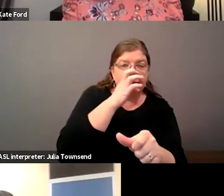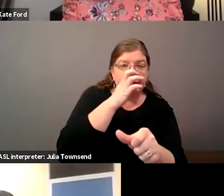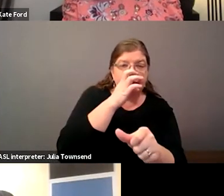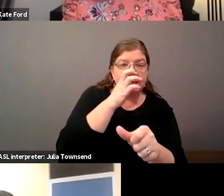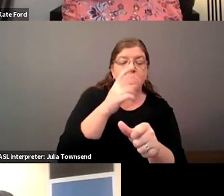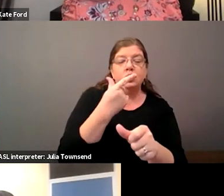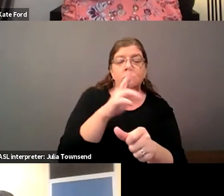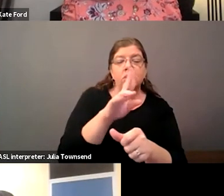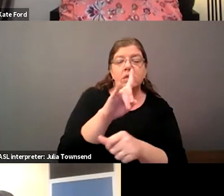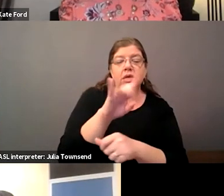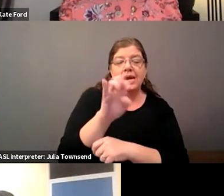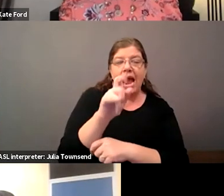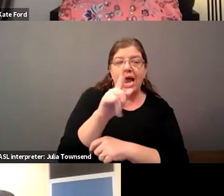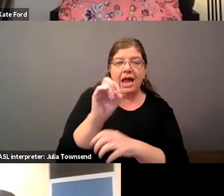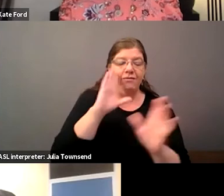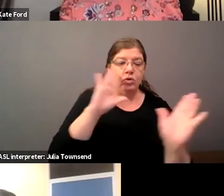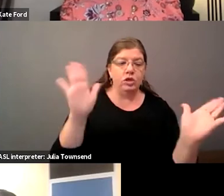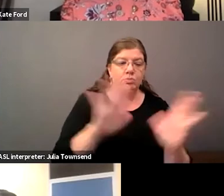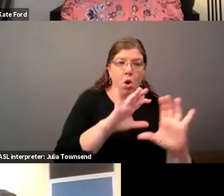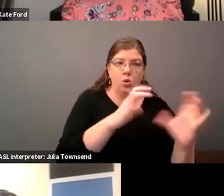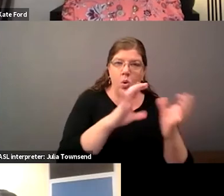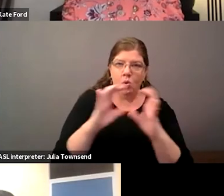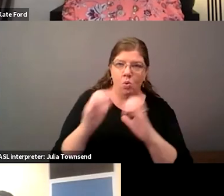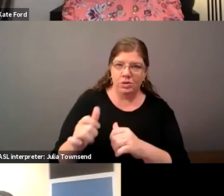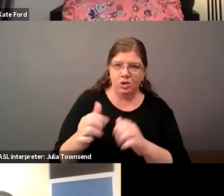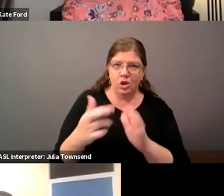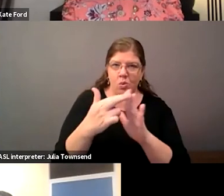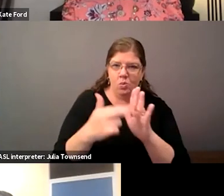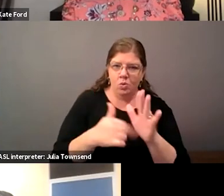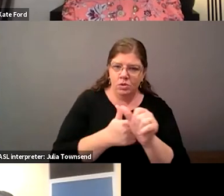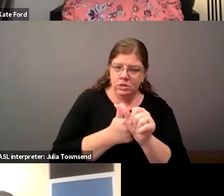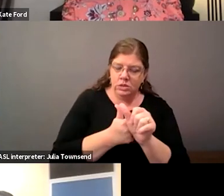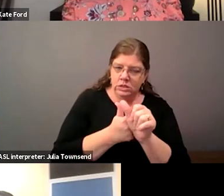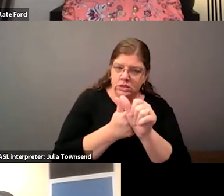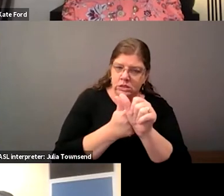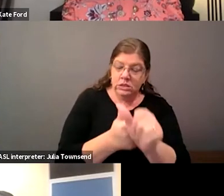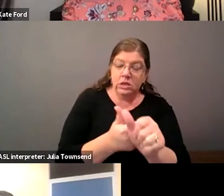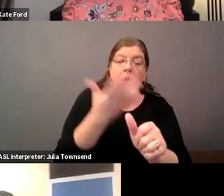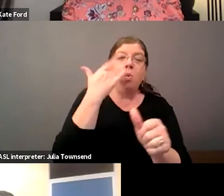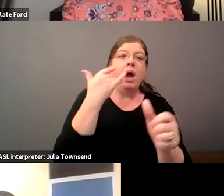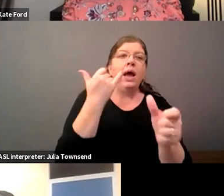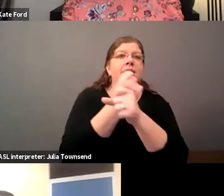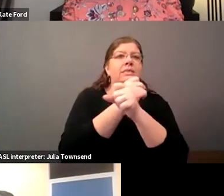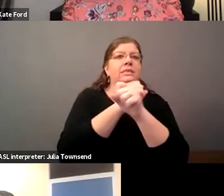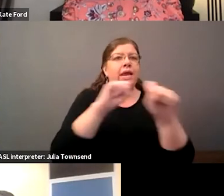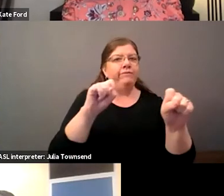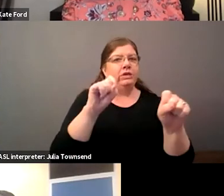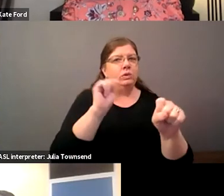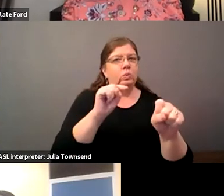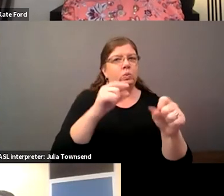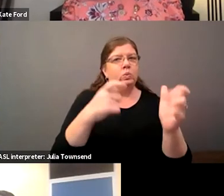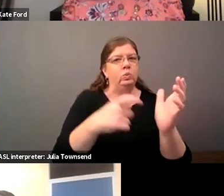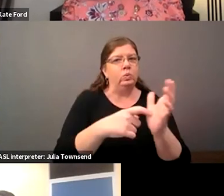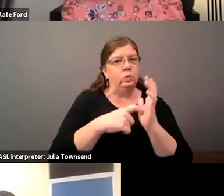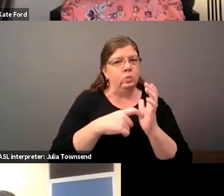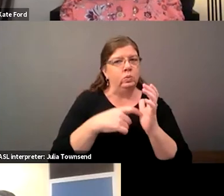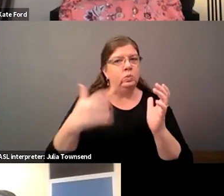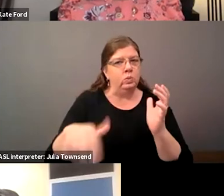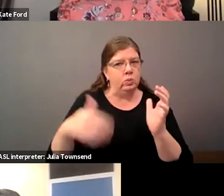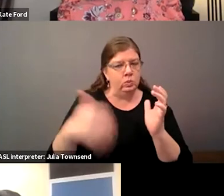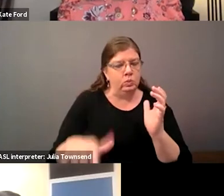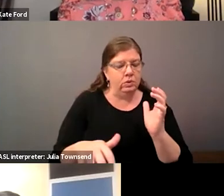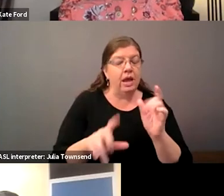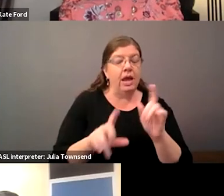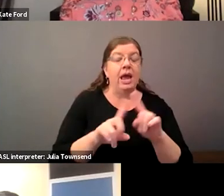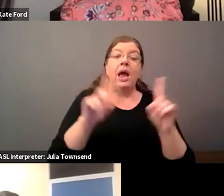on the small cohorts because safety is essential however we